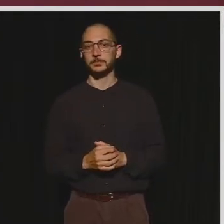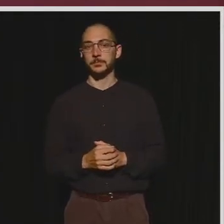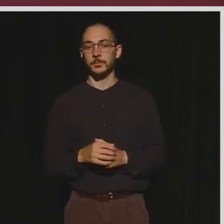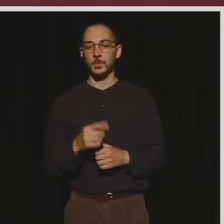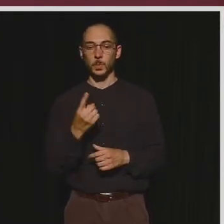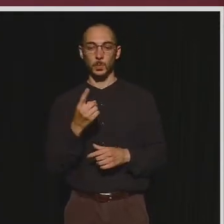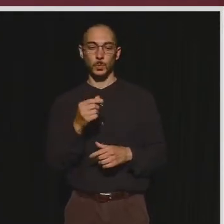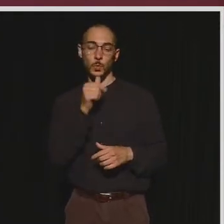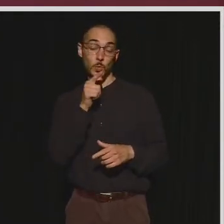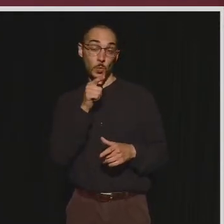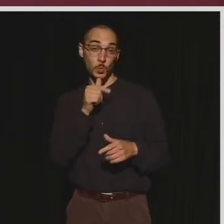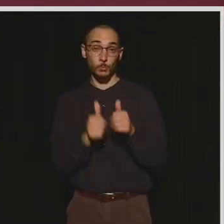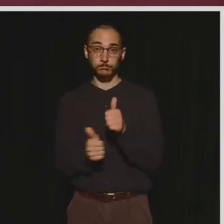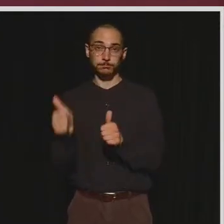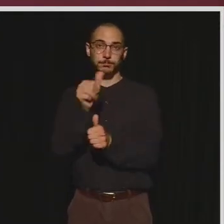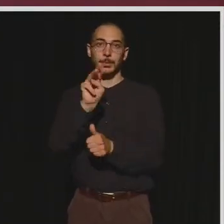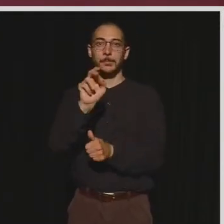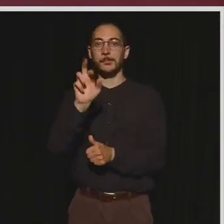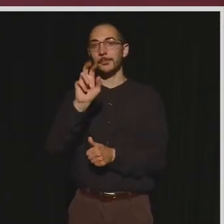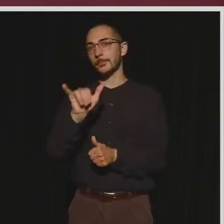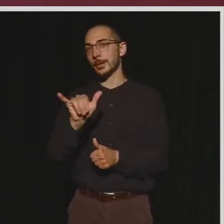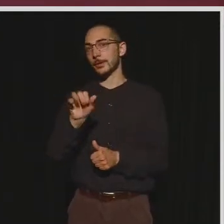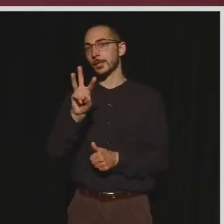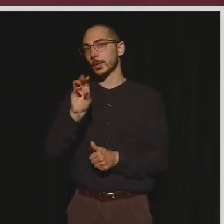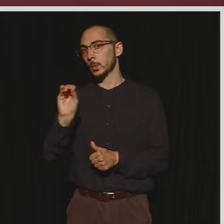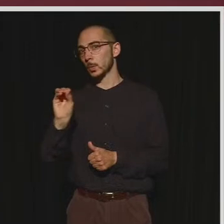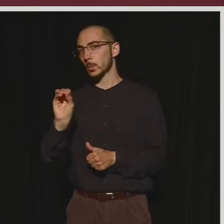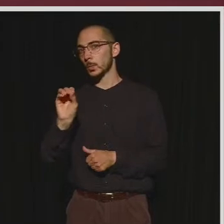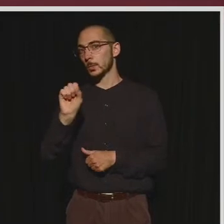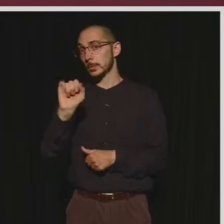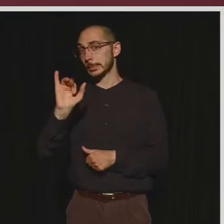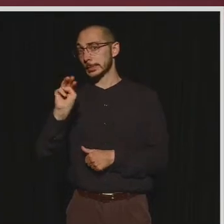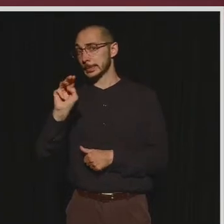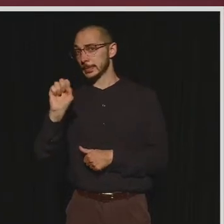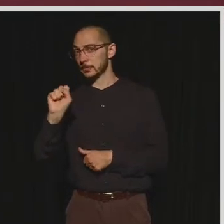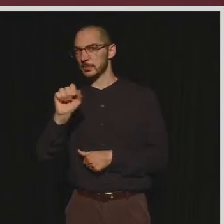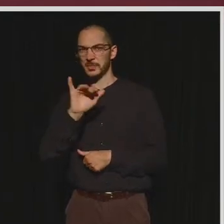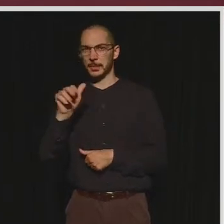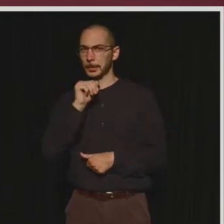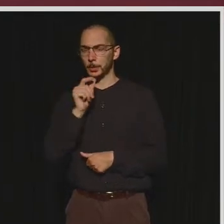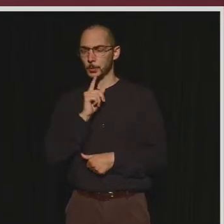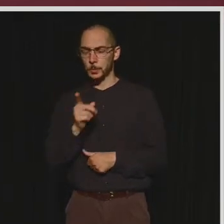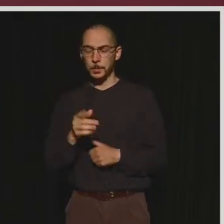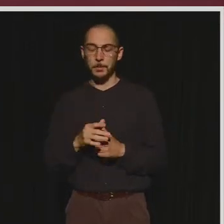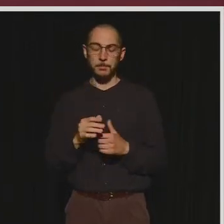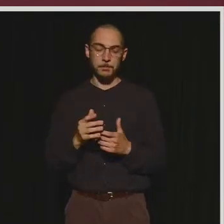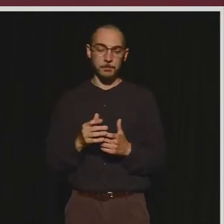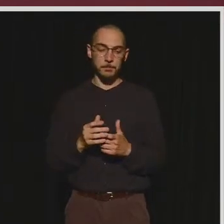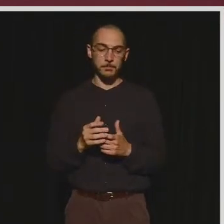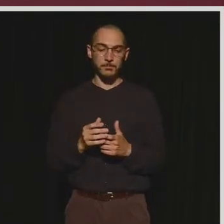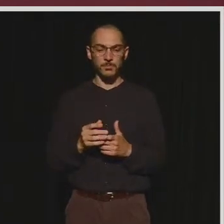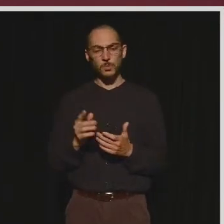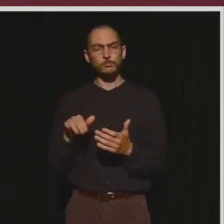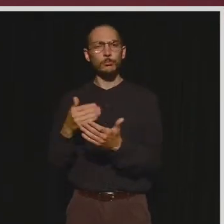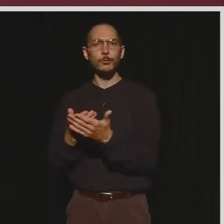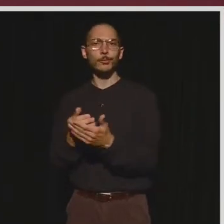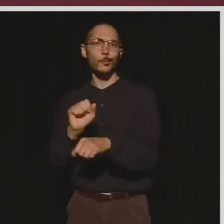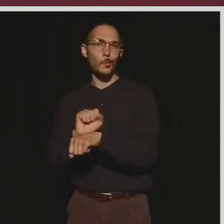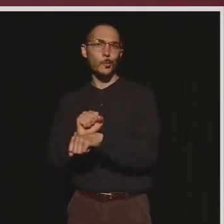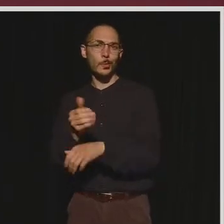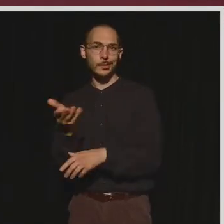And it was there that, you know, coming from Edmonton, where I was highly engaged in